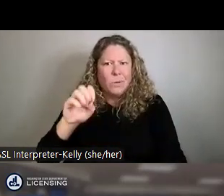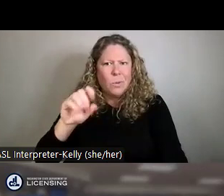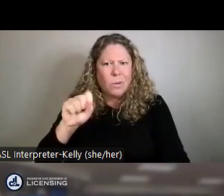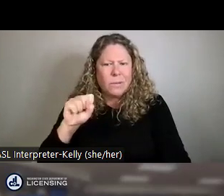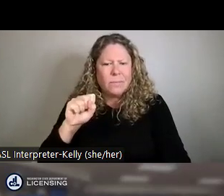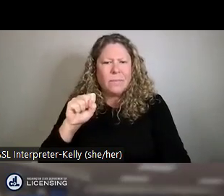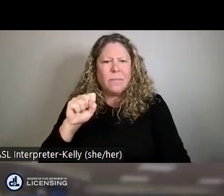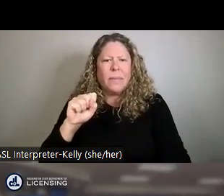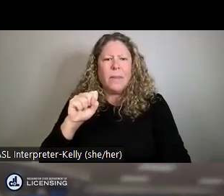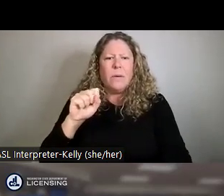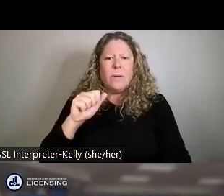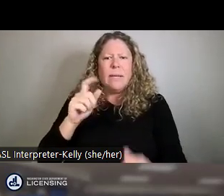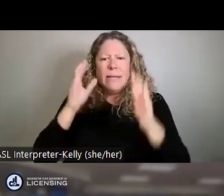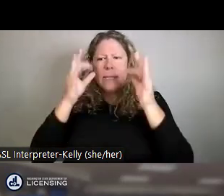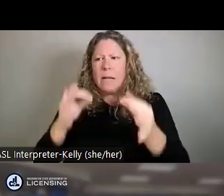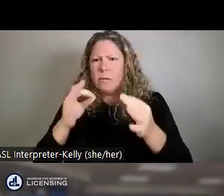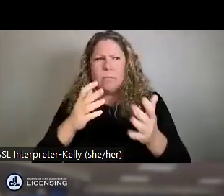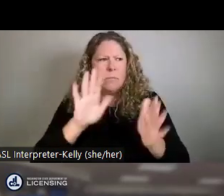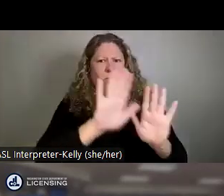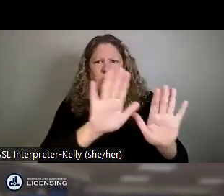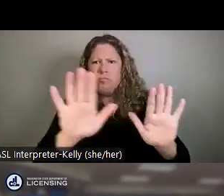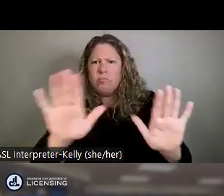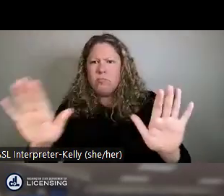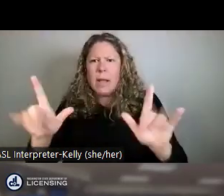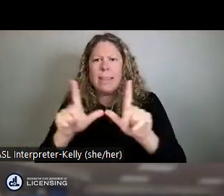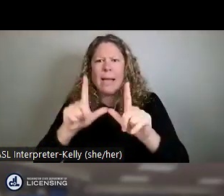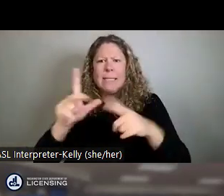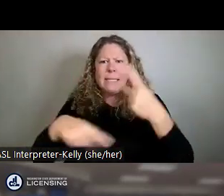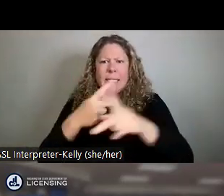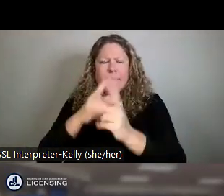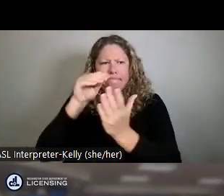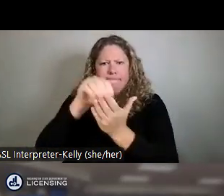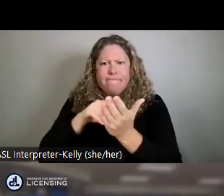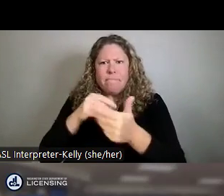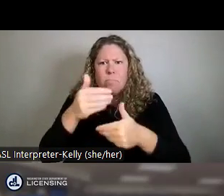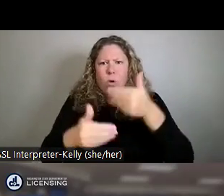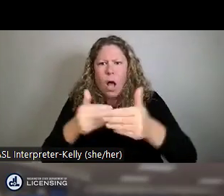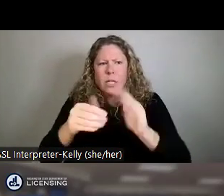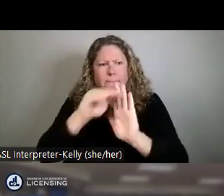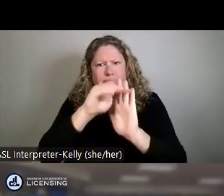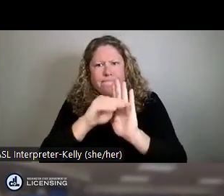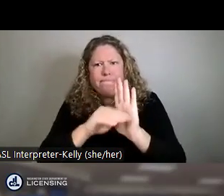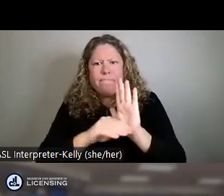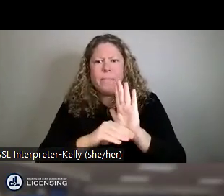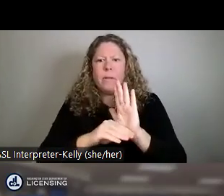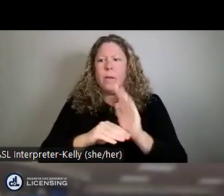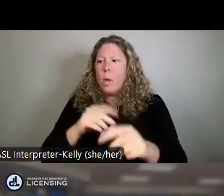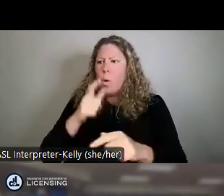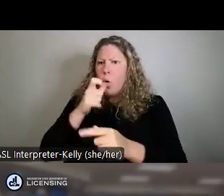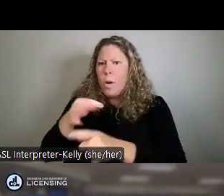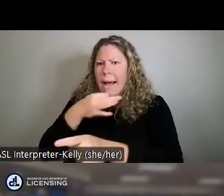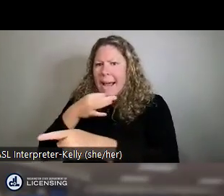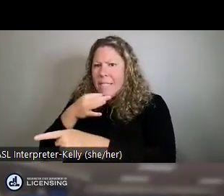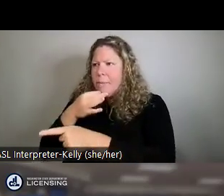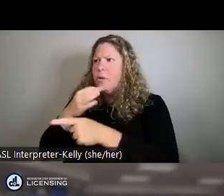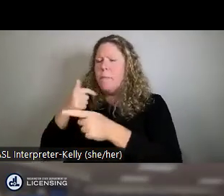to map out processes for all license types, document the operational knowledge of our subject matter